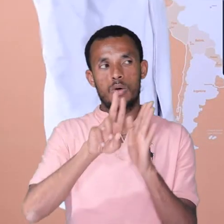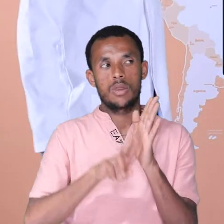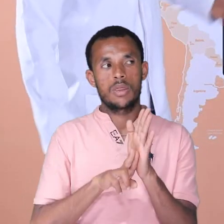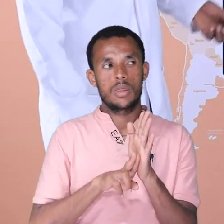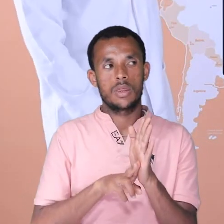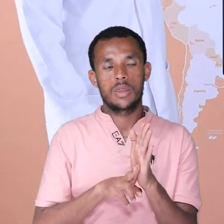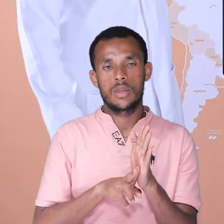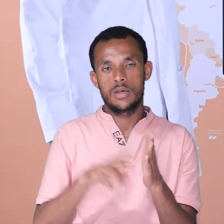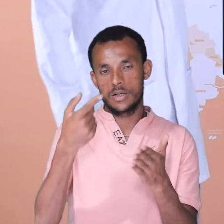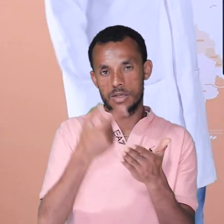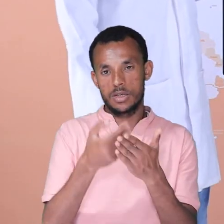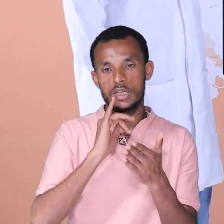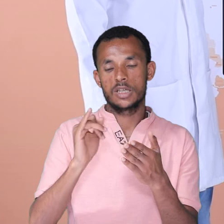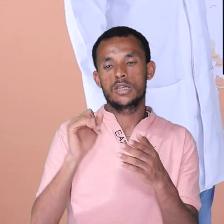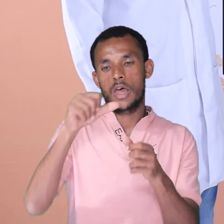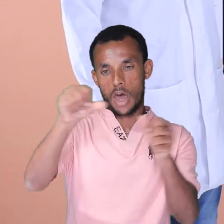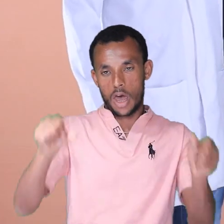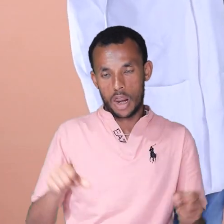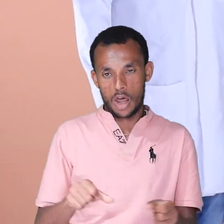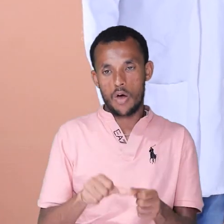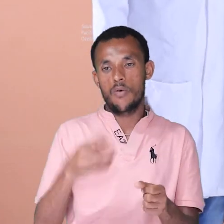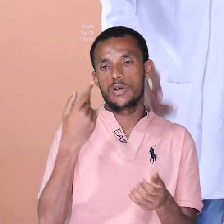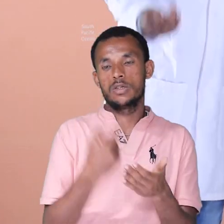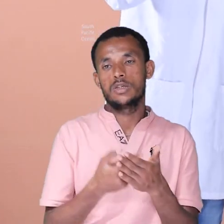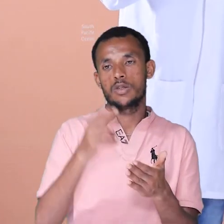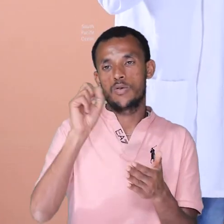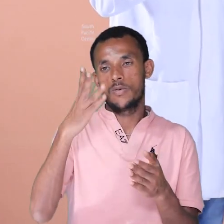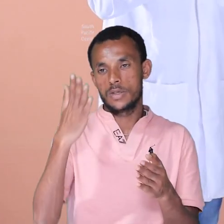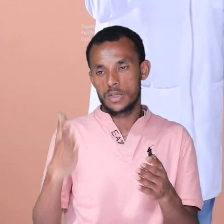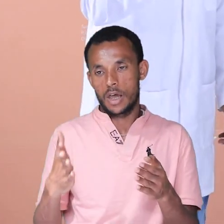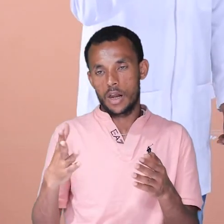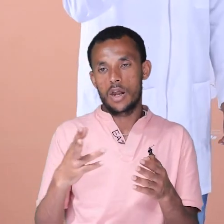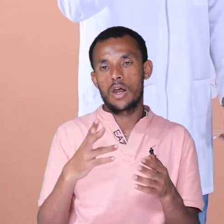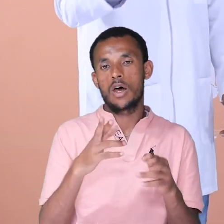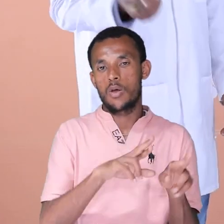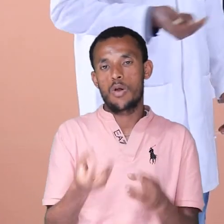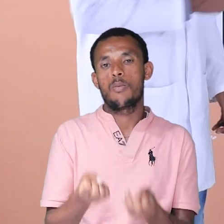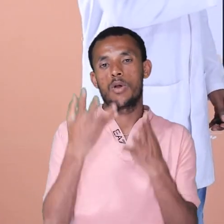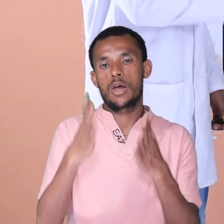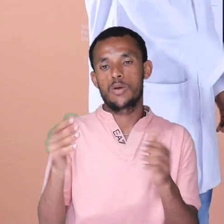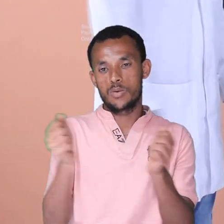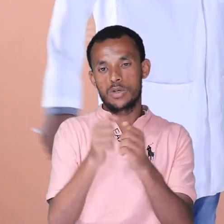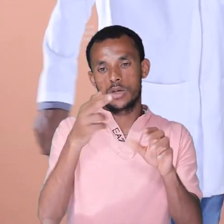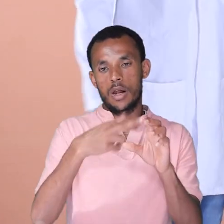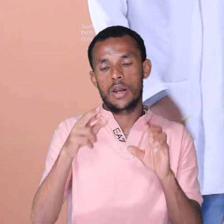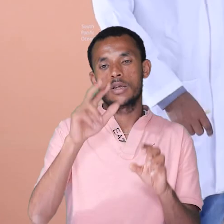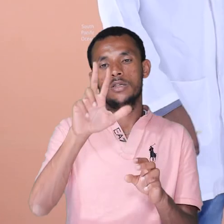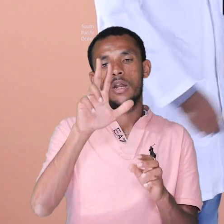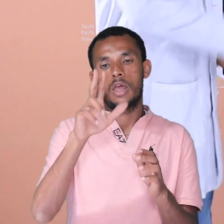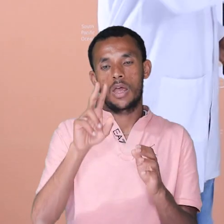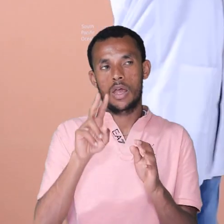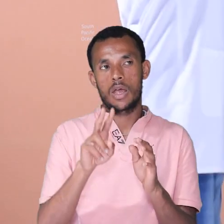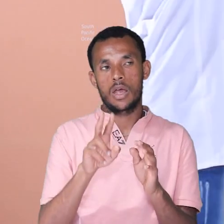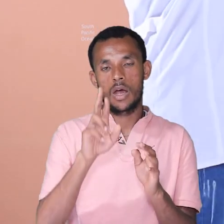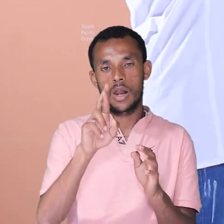This is what is the area of this 12-sided regular polygon with radius 3 units.